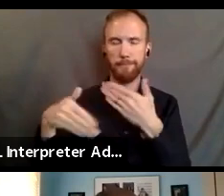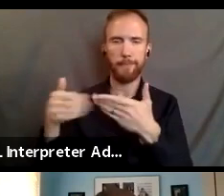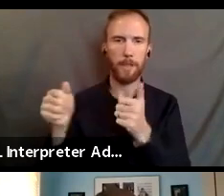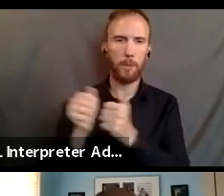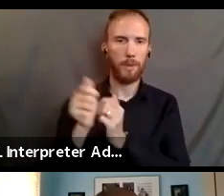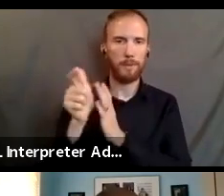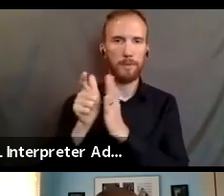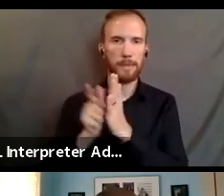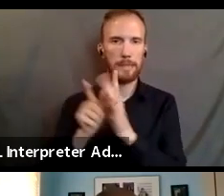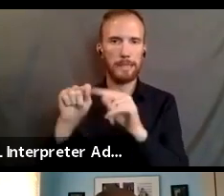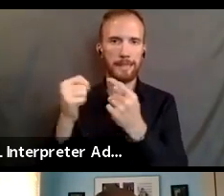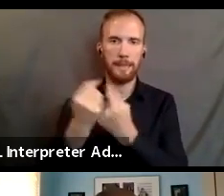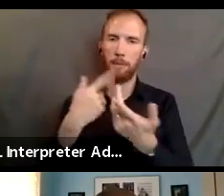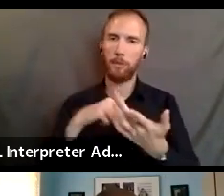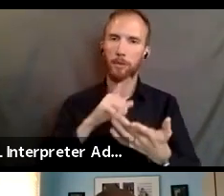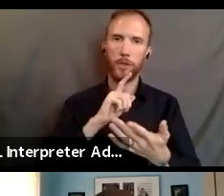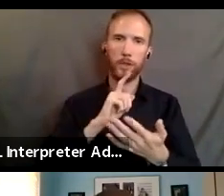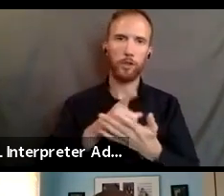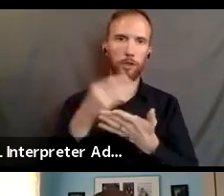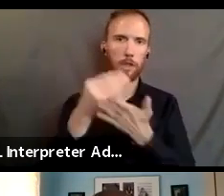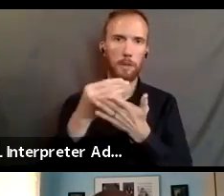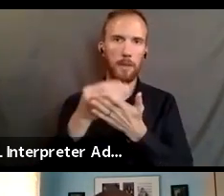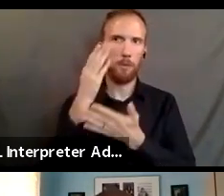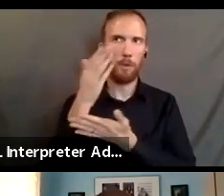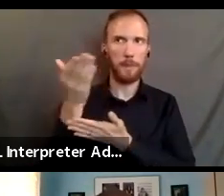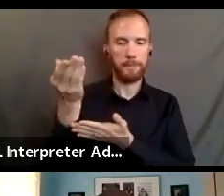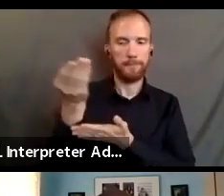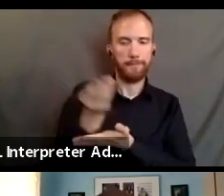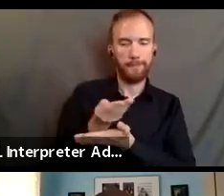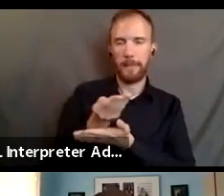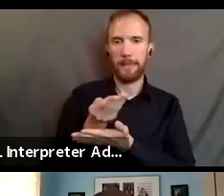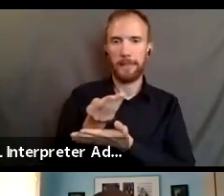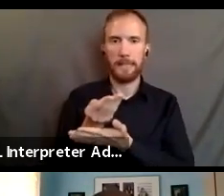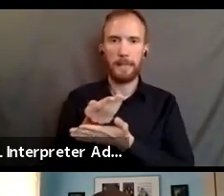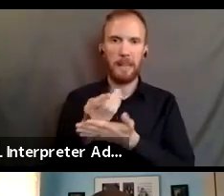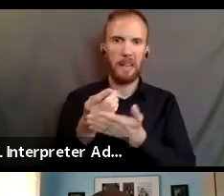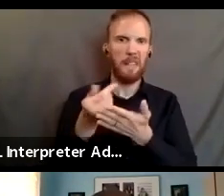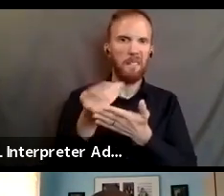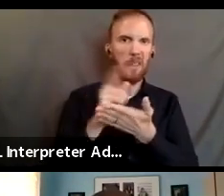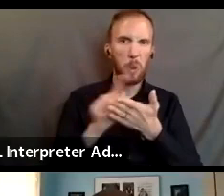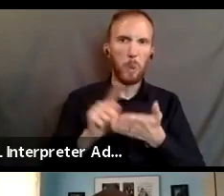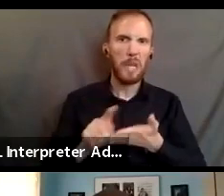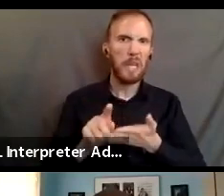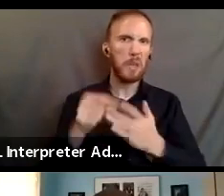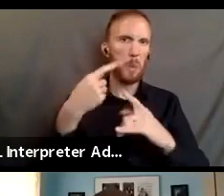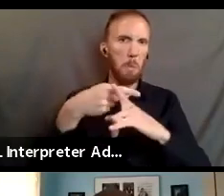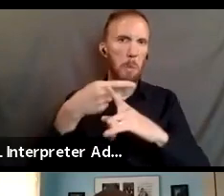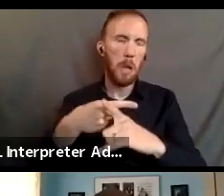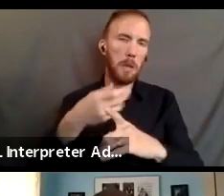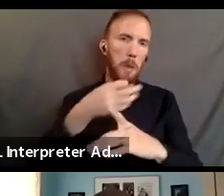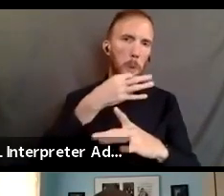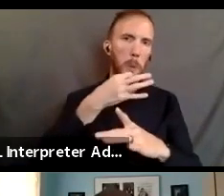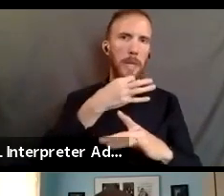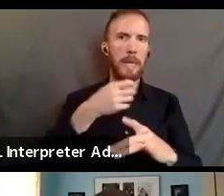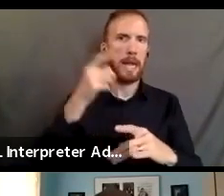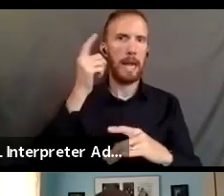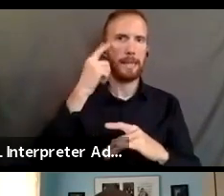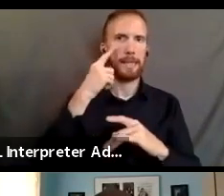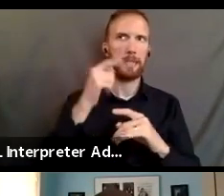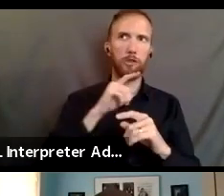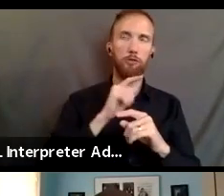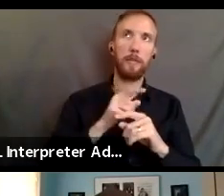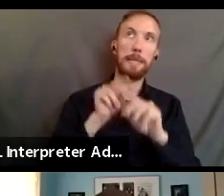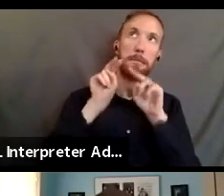funding will be imminent within the coming weeks and months i think to continue to monitor this in terms of the operating costs